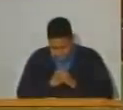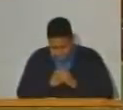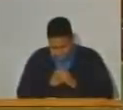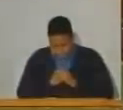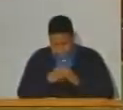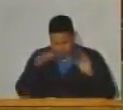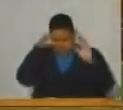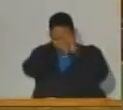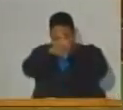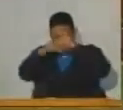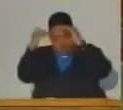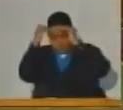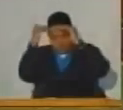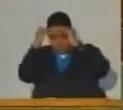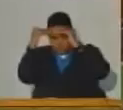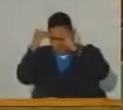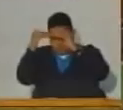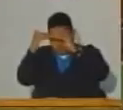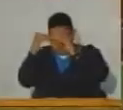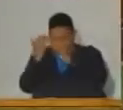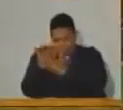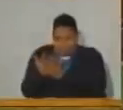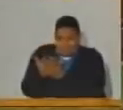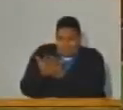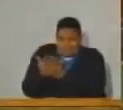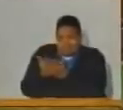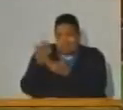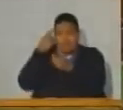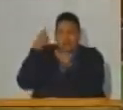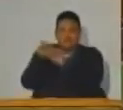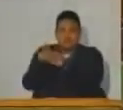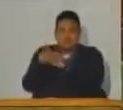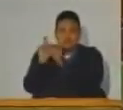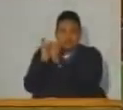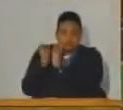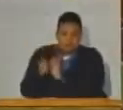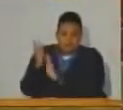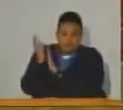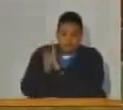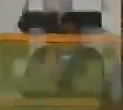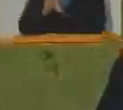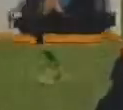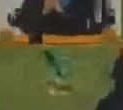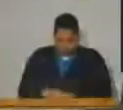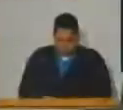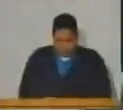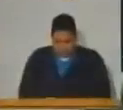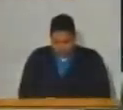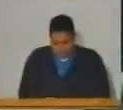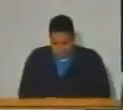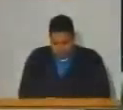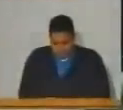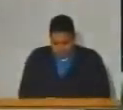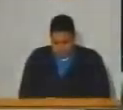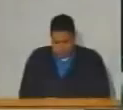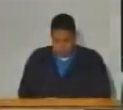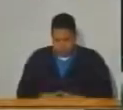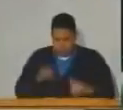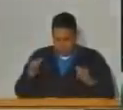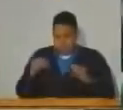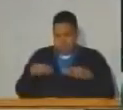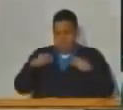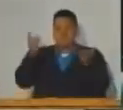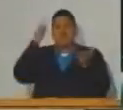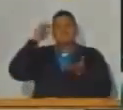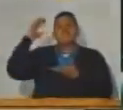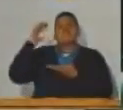The criminal justice plea negotiations and agreements amendment bill, which provides